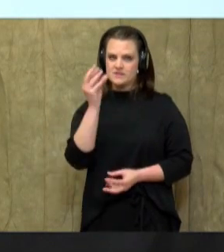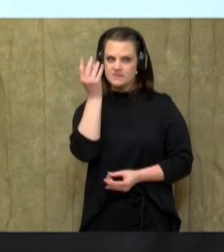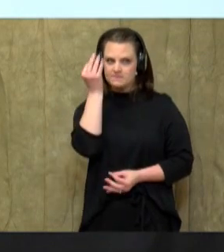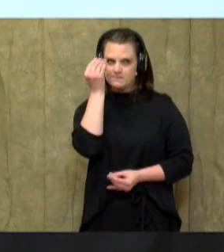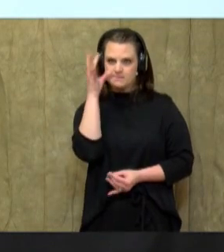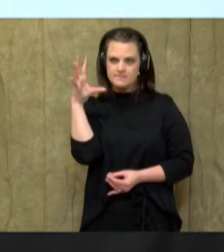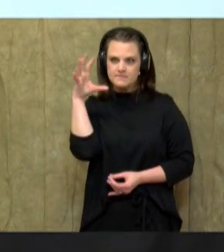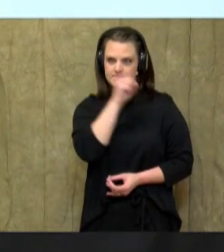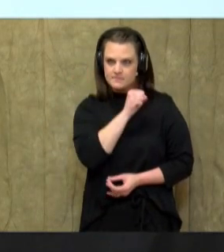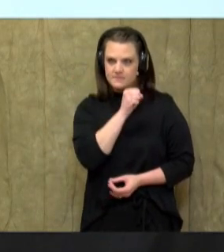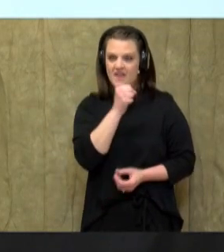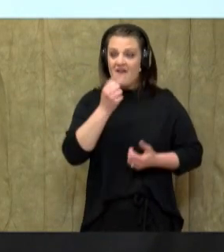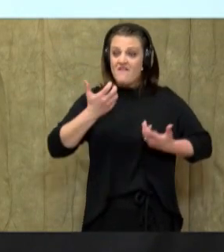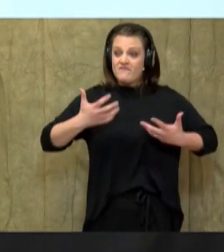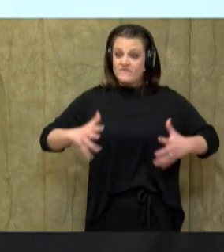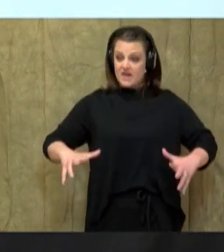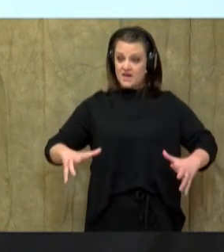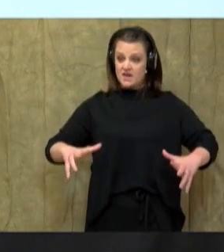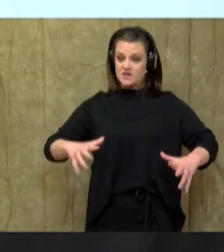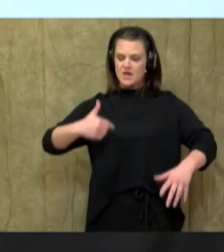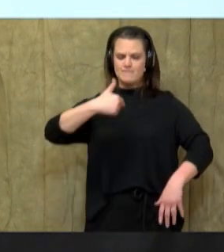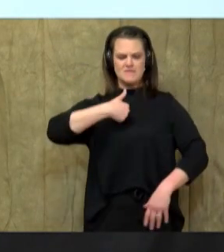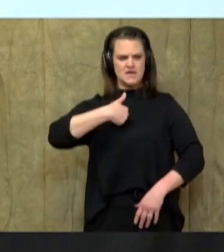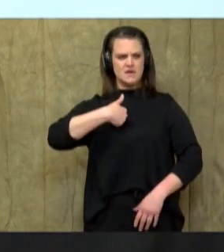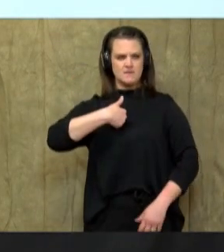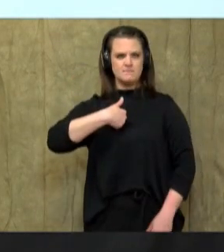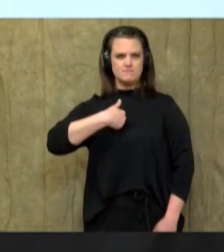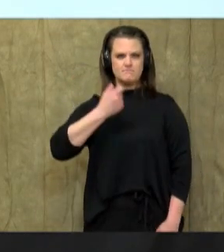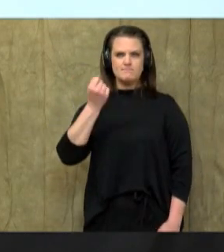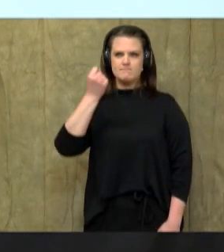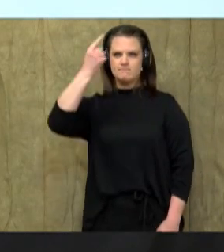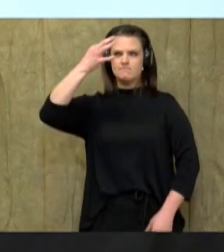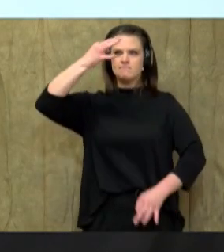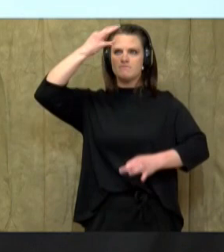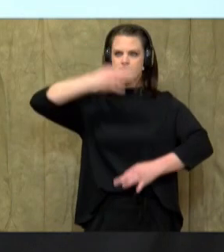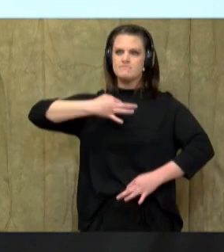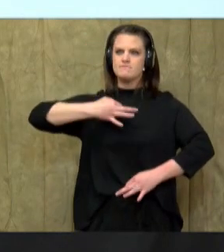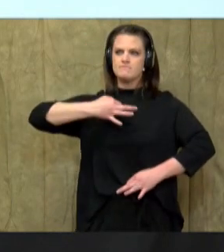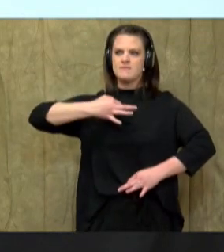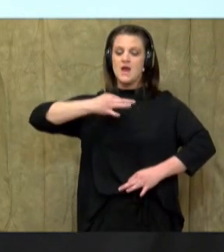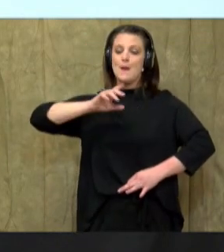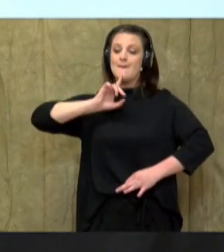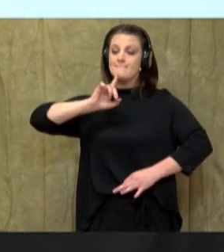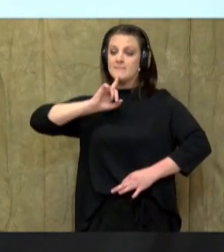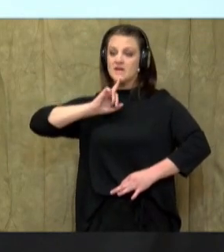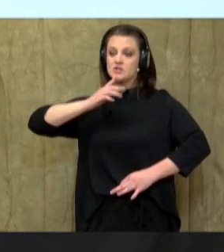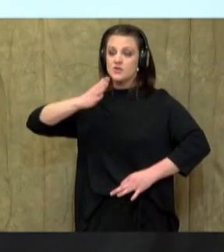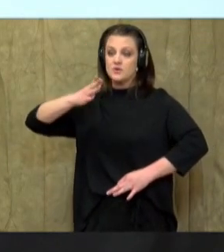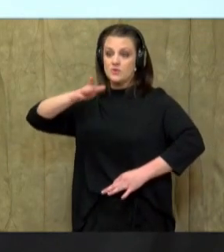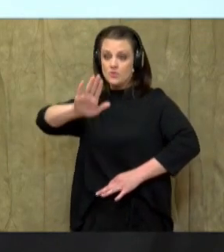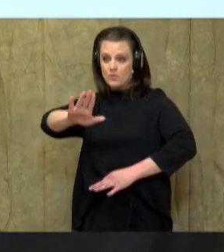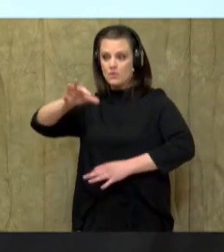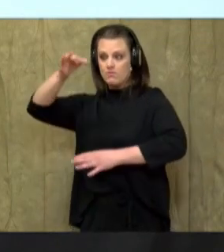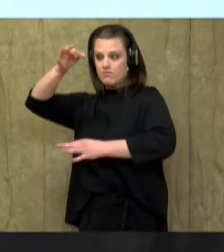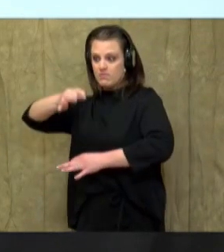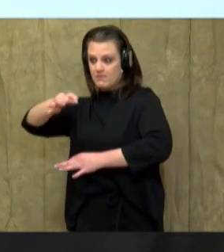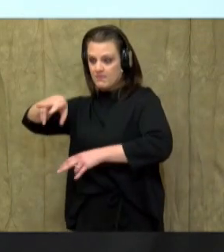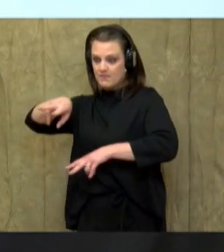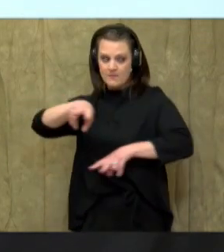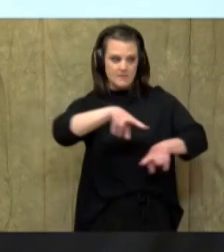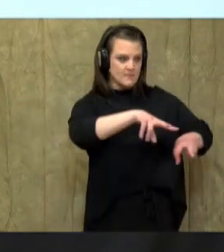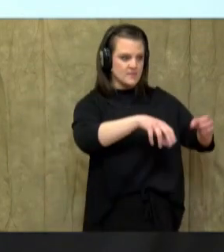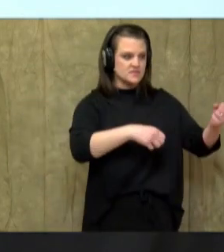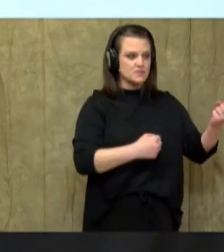that your conclusion, your inference, is based on the text and it makes